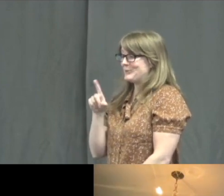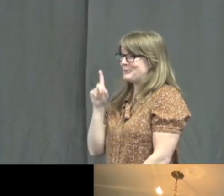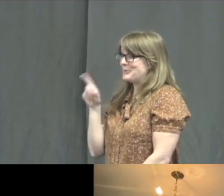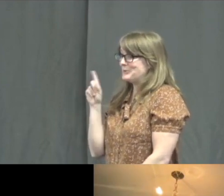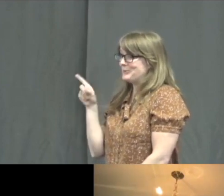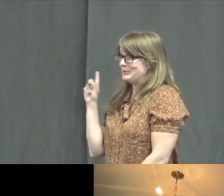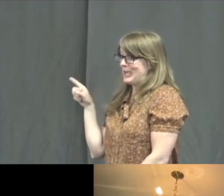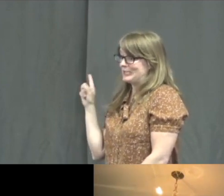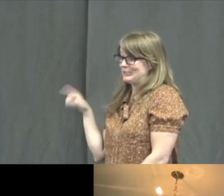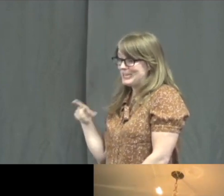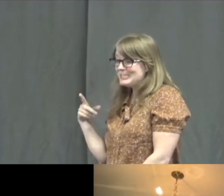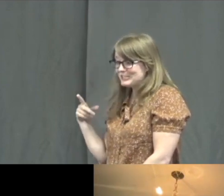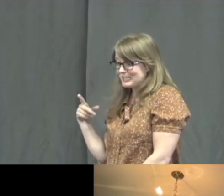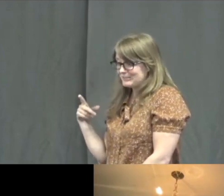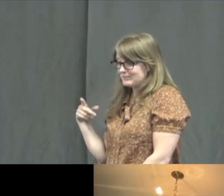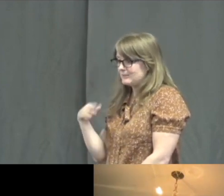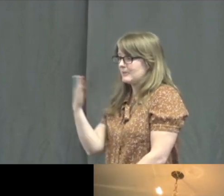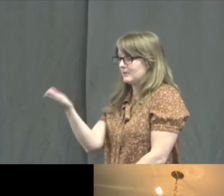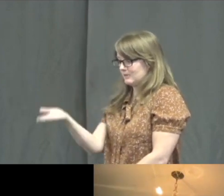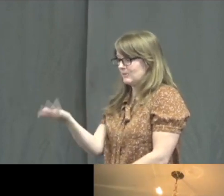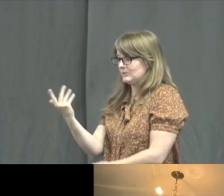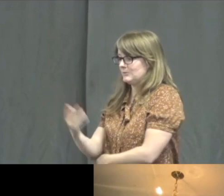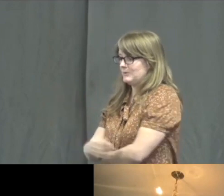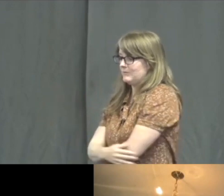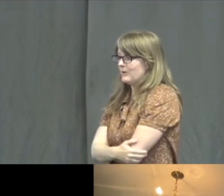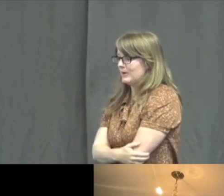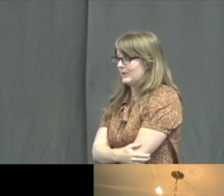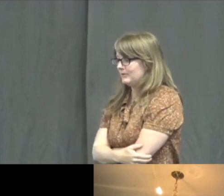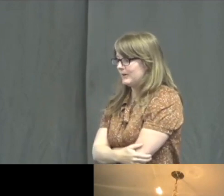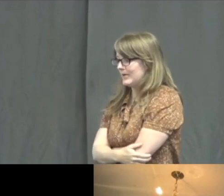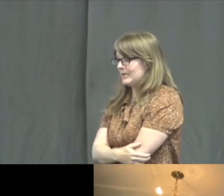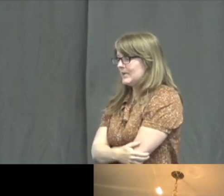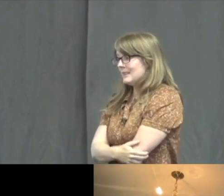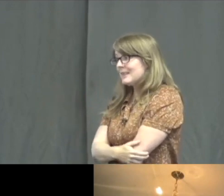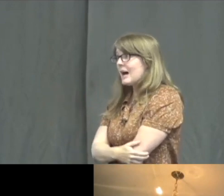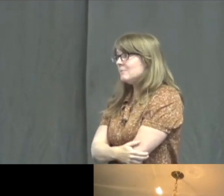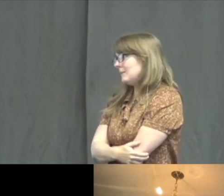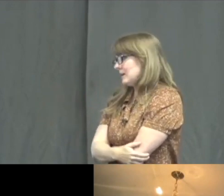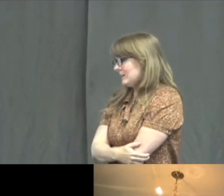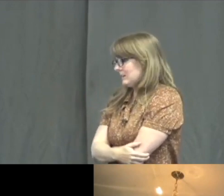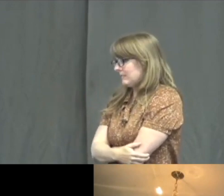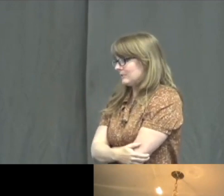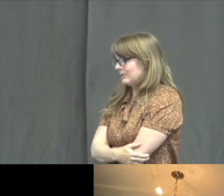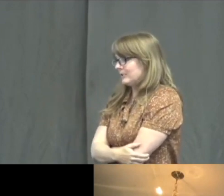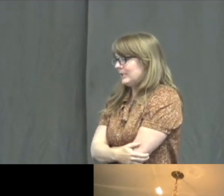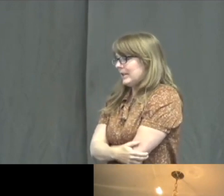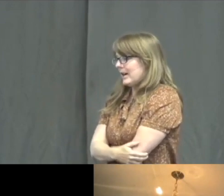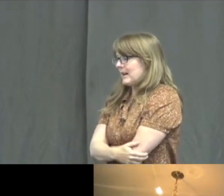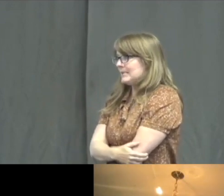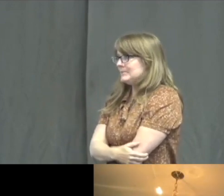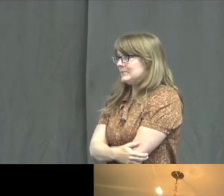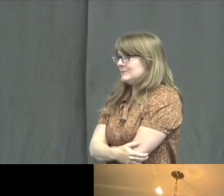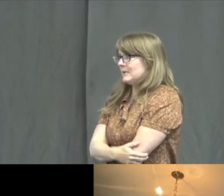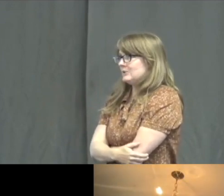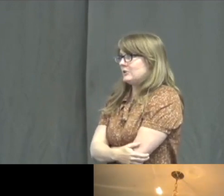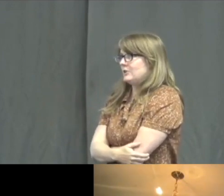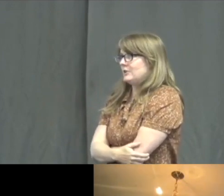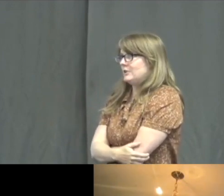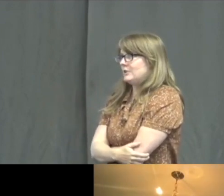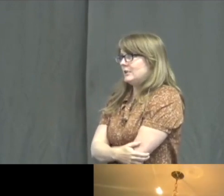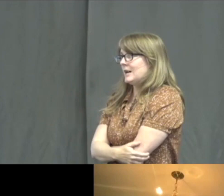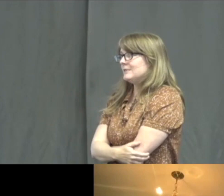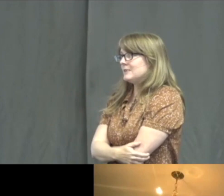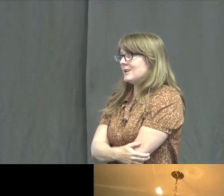if there were multiple ejaculations, like the question before, right, that may be a factor. I didn't